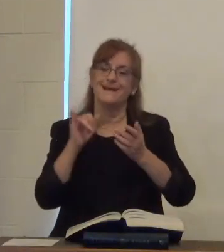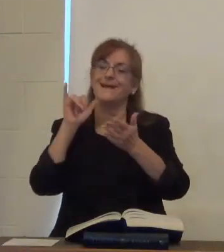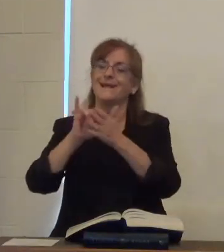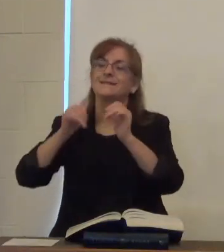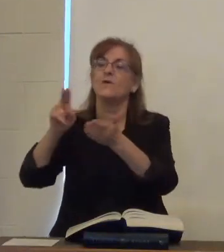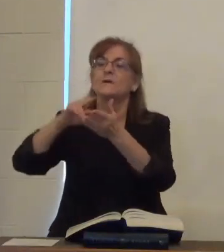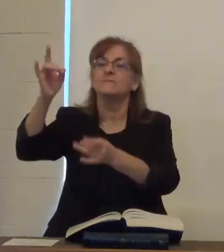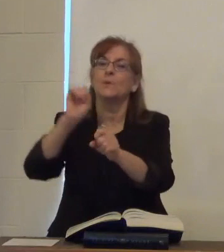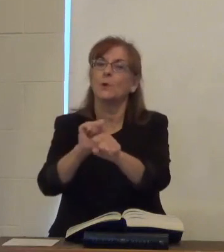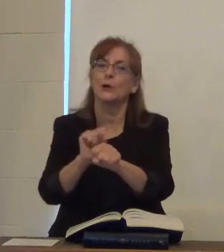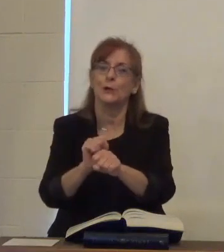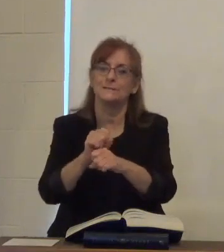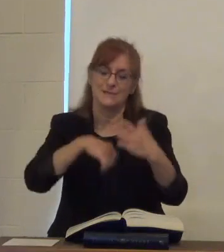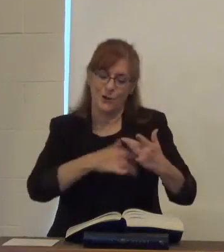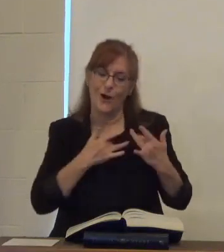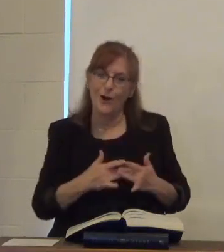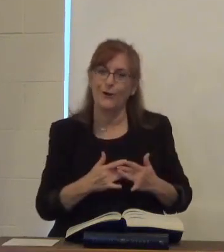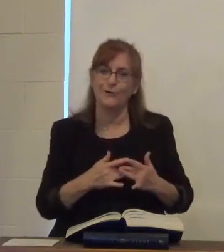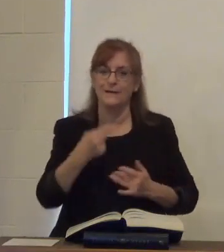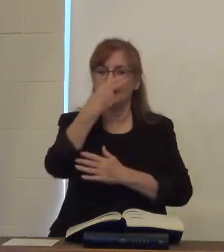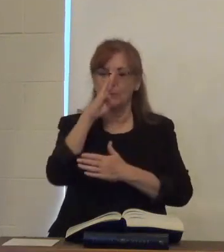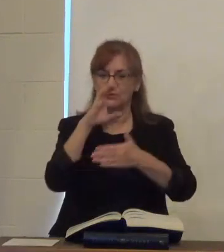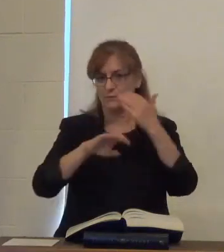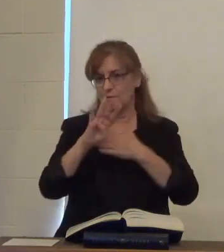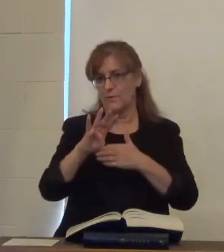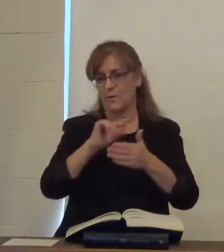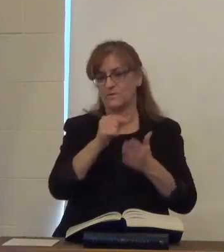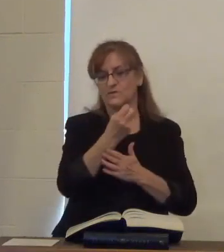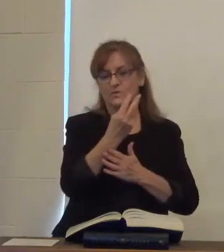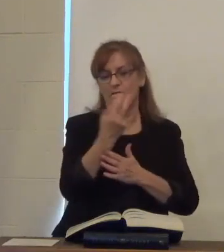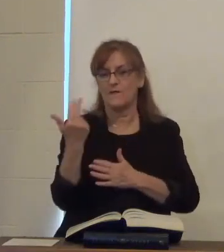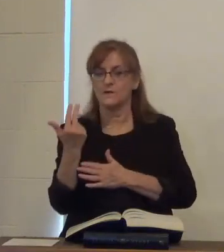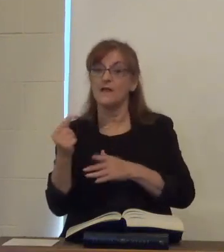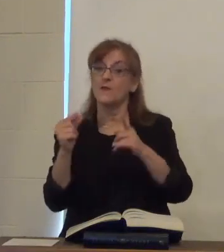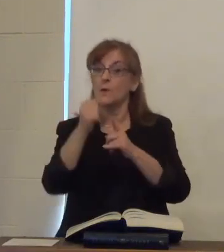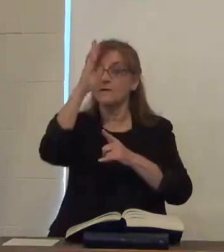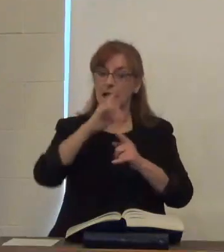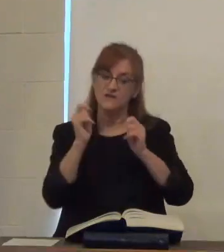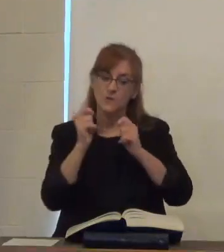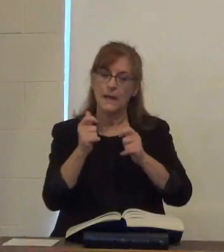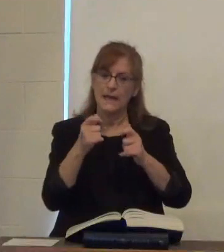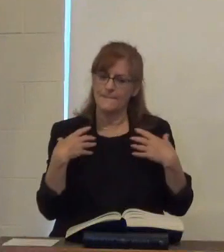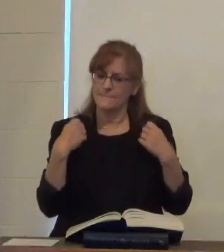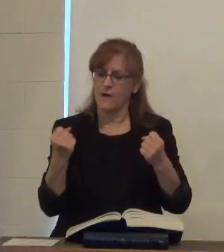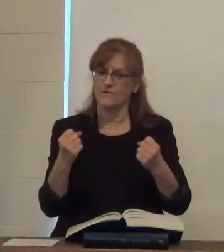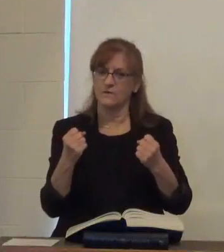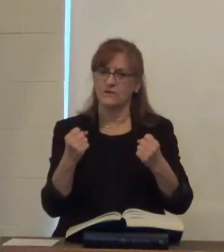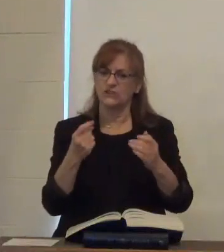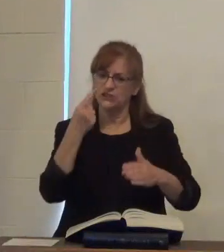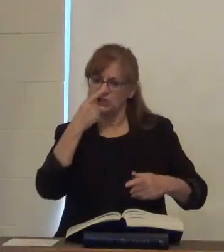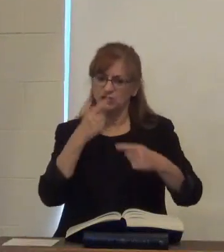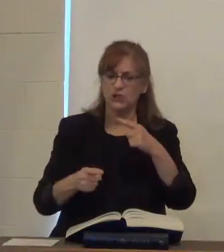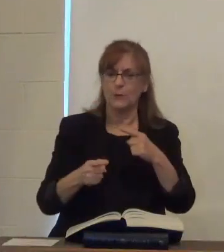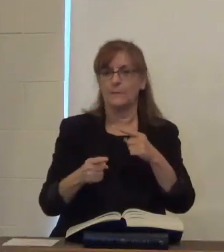works. Hebrews 4, 12 and 13, For the word of God is quick and powerful and sharper than